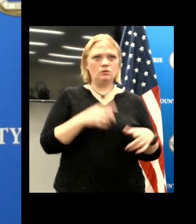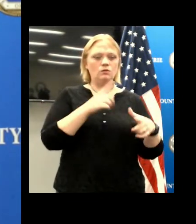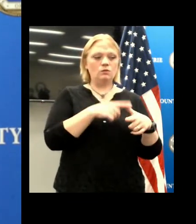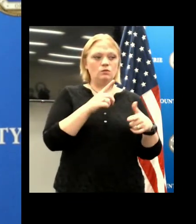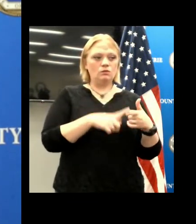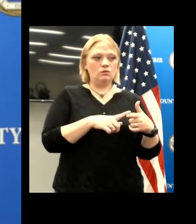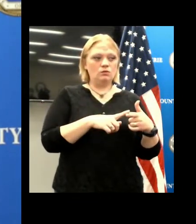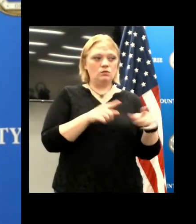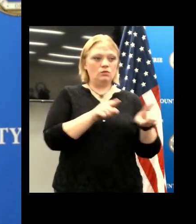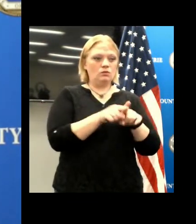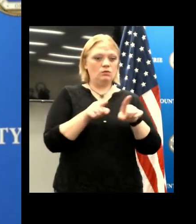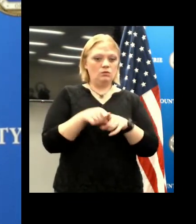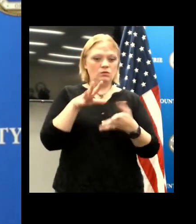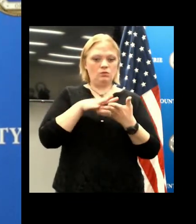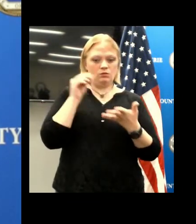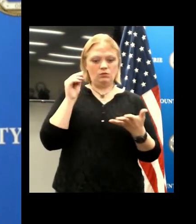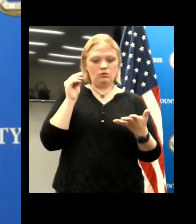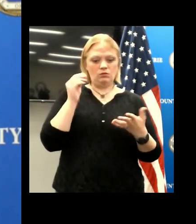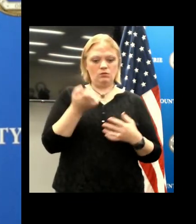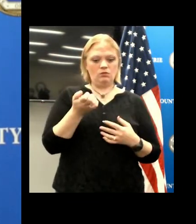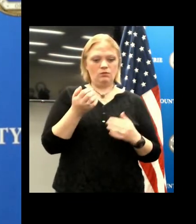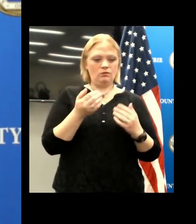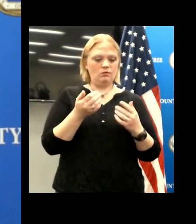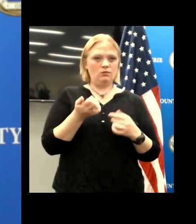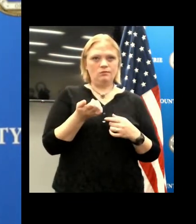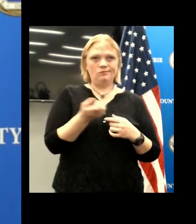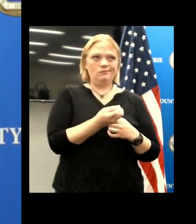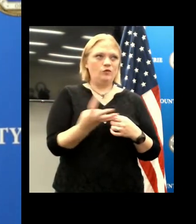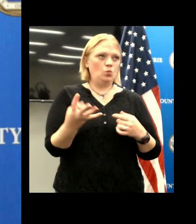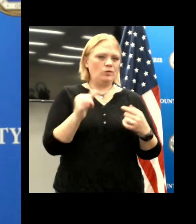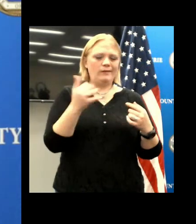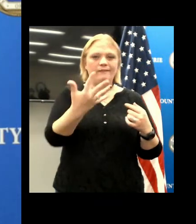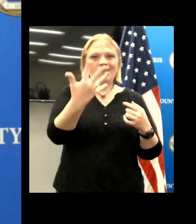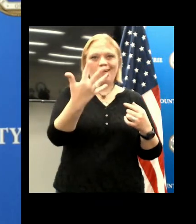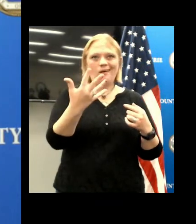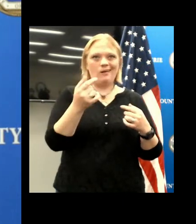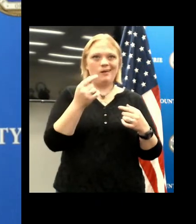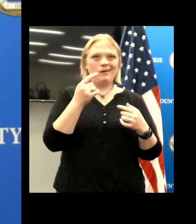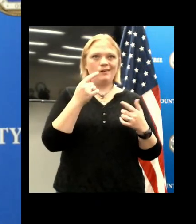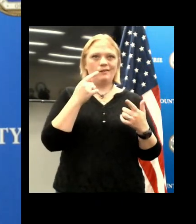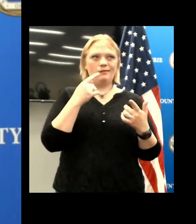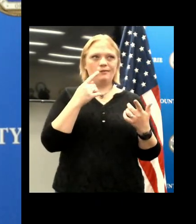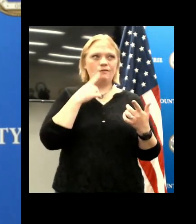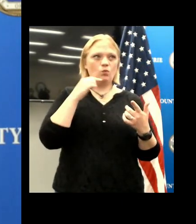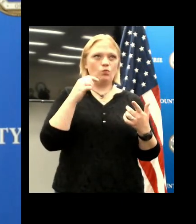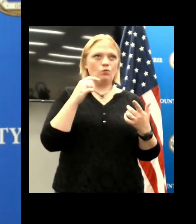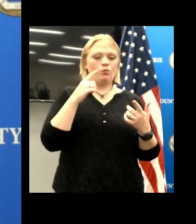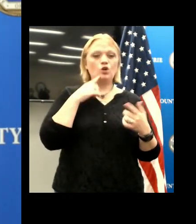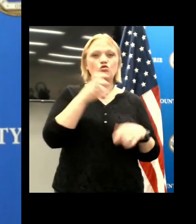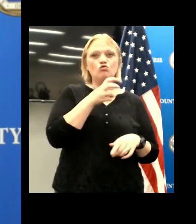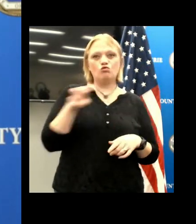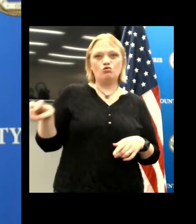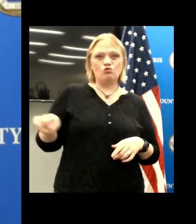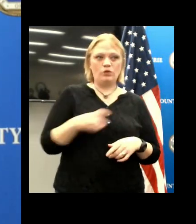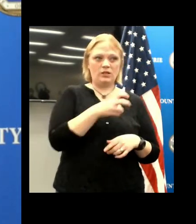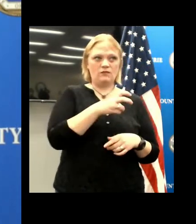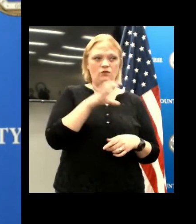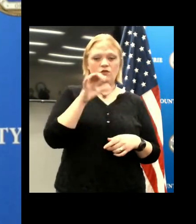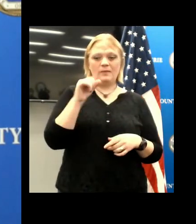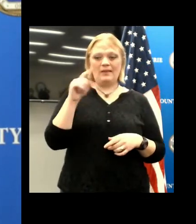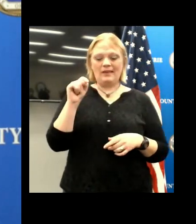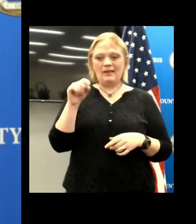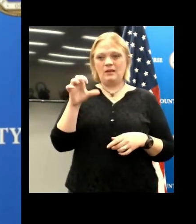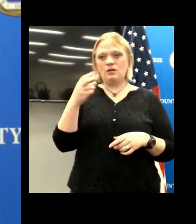then we've also learned a couple, less than a handful, that are going, or at least transferred from Cattaraugus,